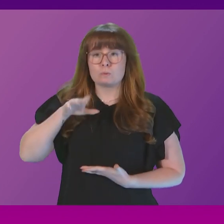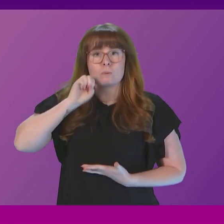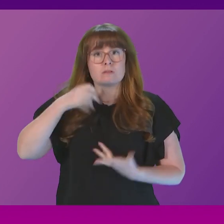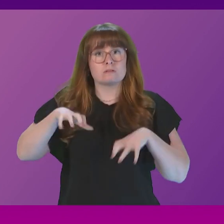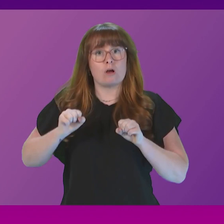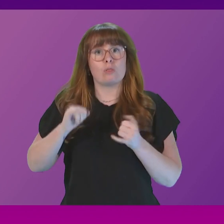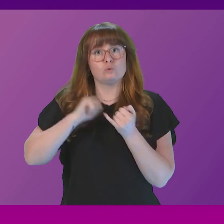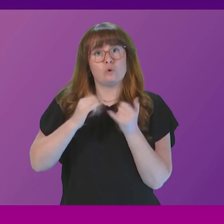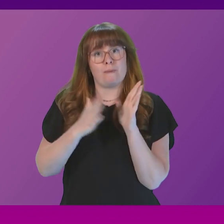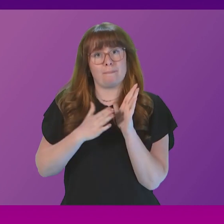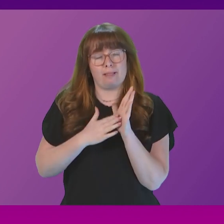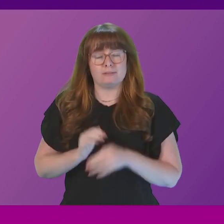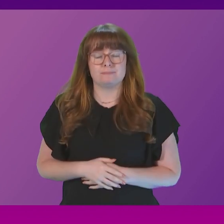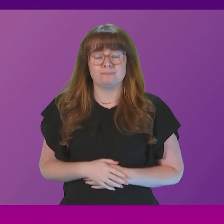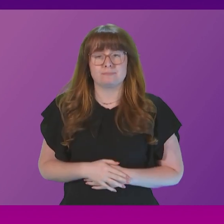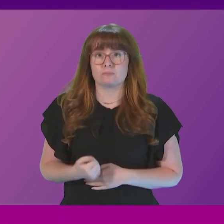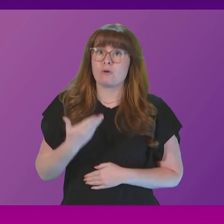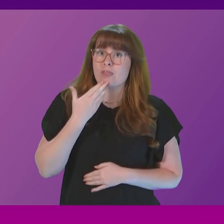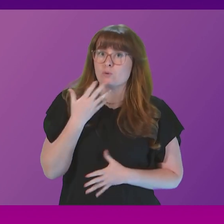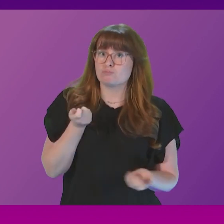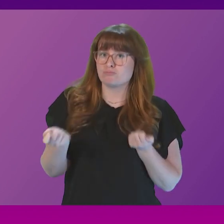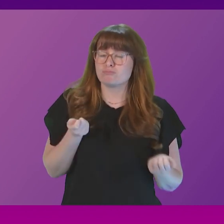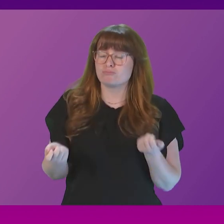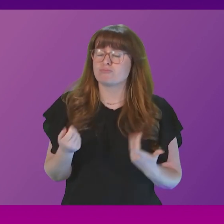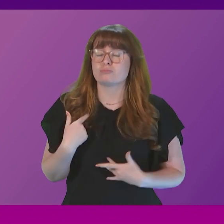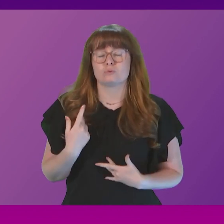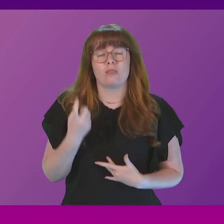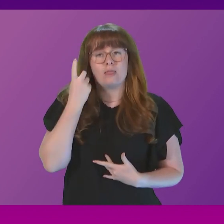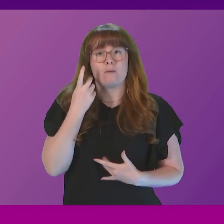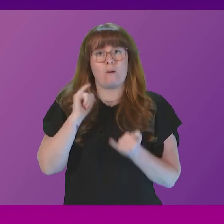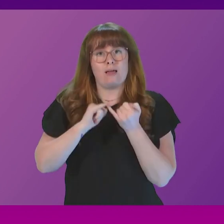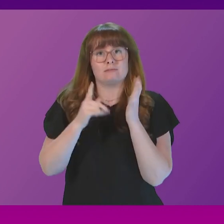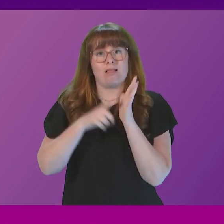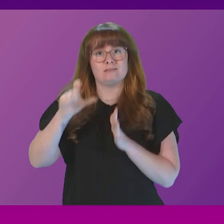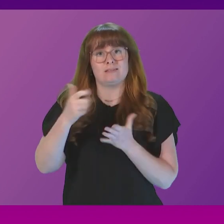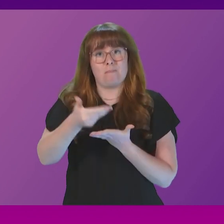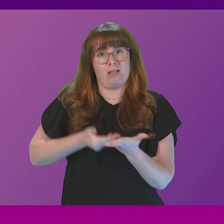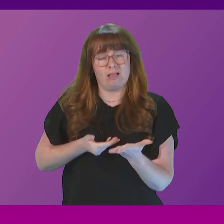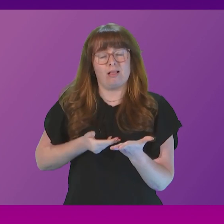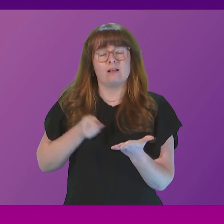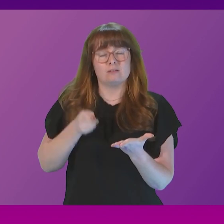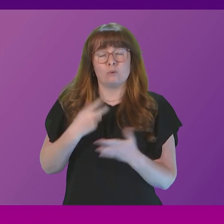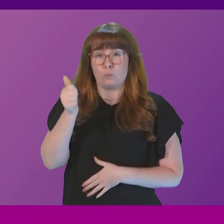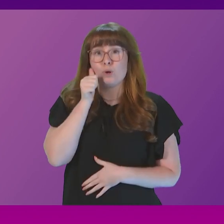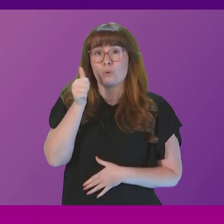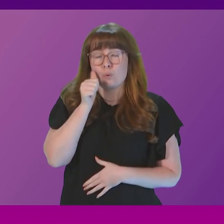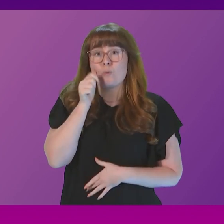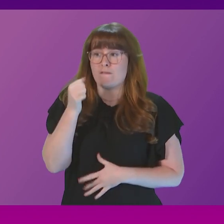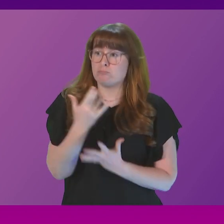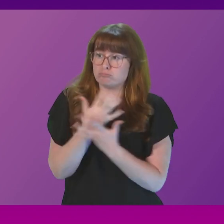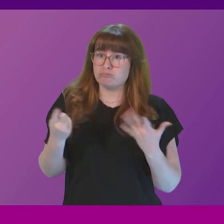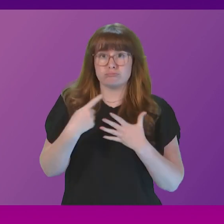McMillan. Thank you, Convener. So just regarding the SLC bills, also we know that there is a number